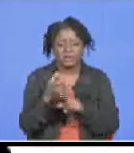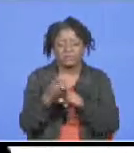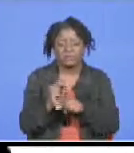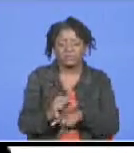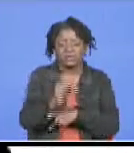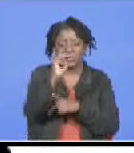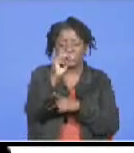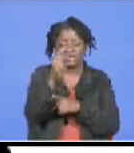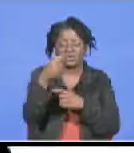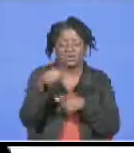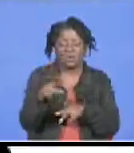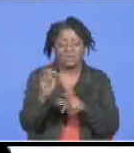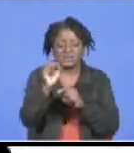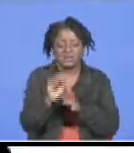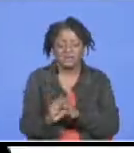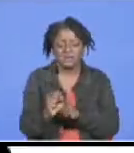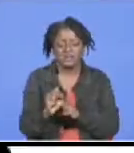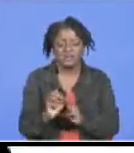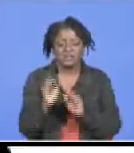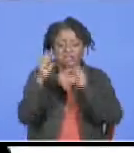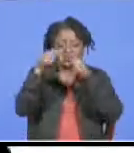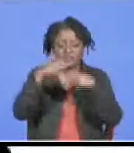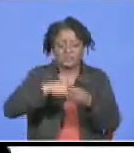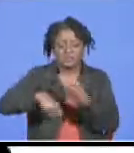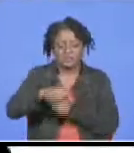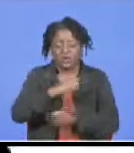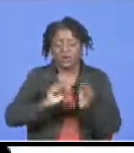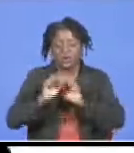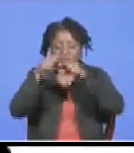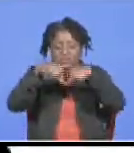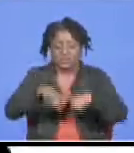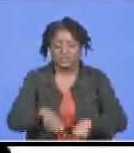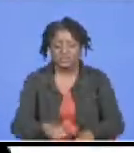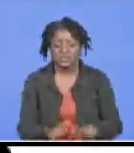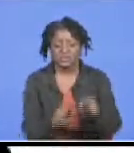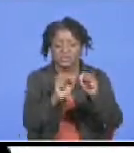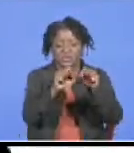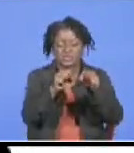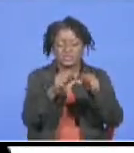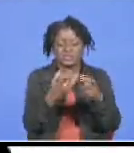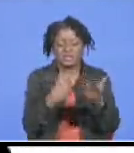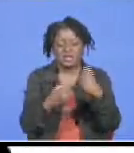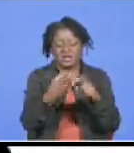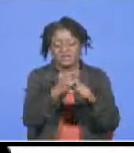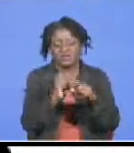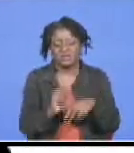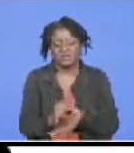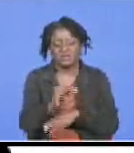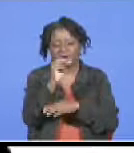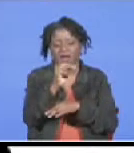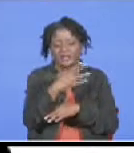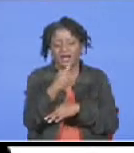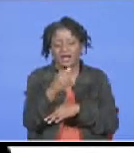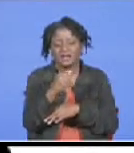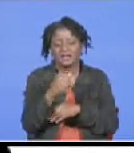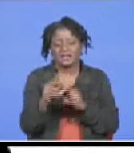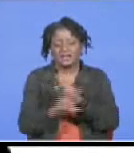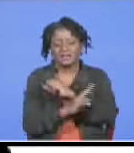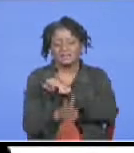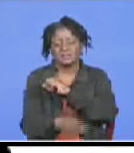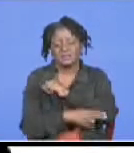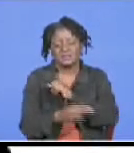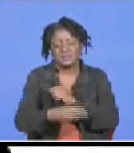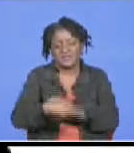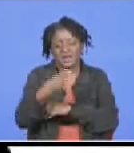of course, the storm surge came from the north, so the debris field towards the south is higher. In some instances, we've seen